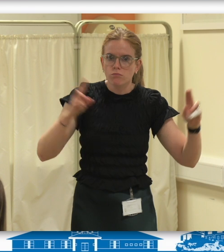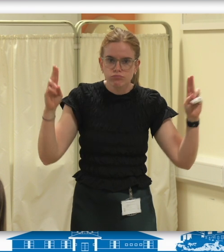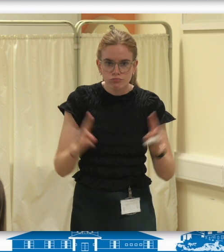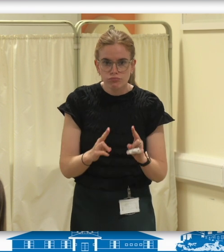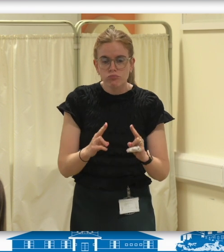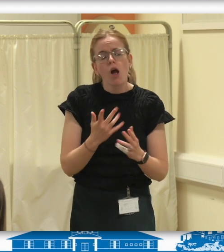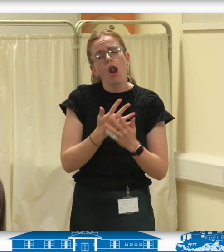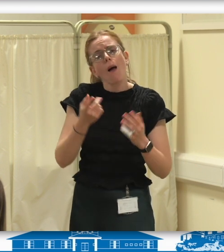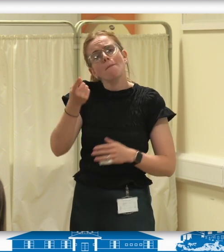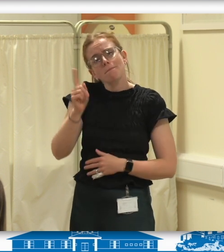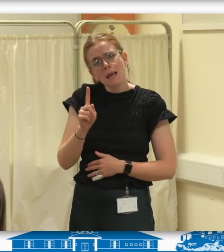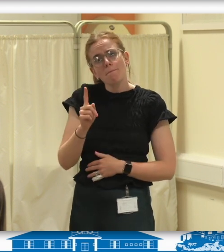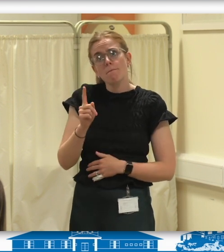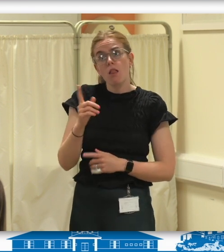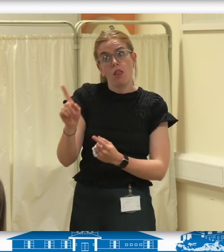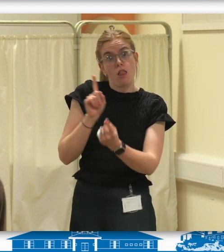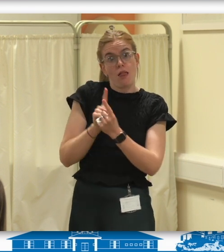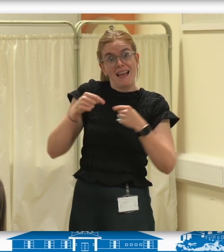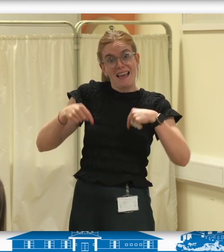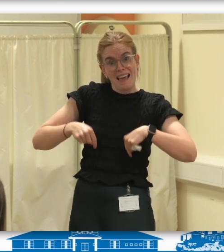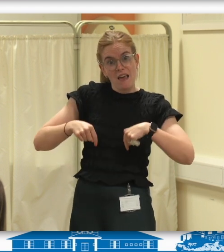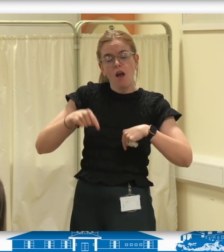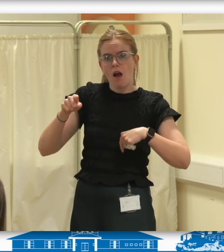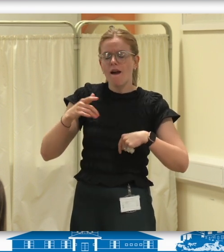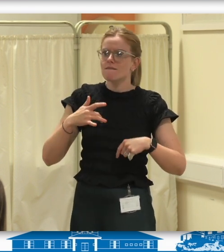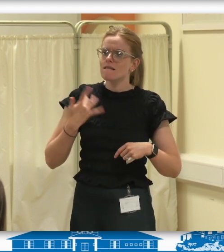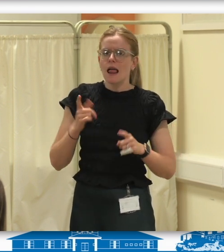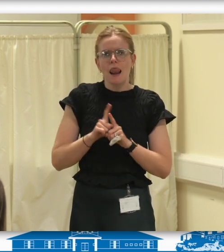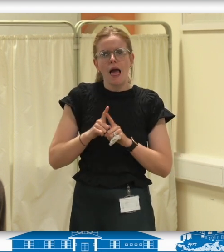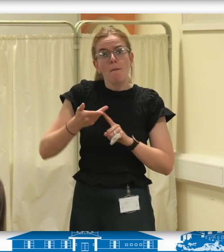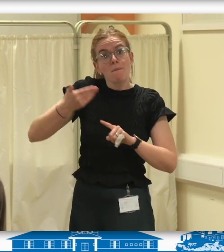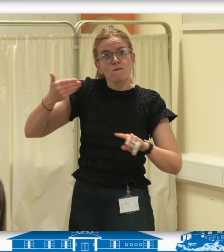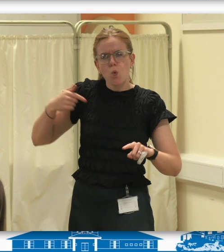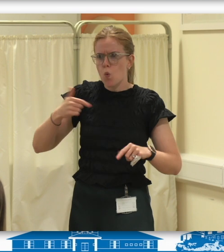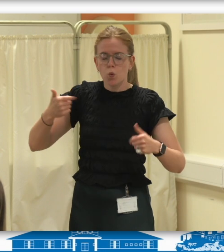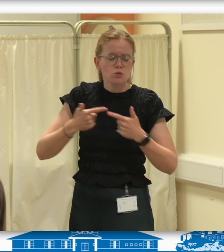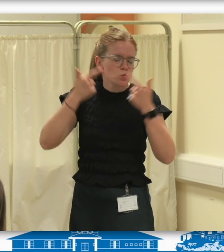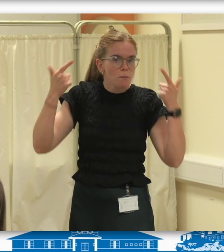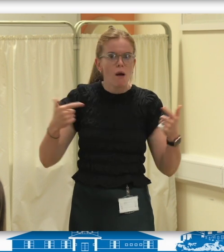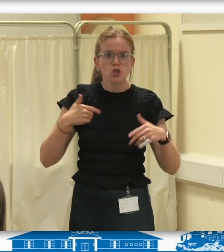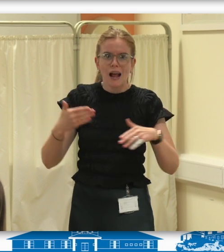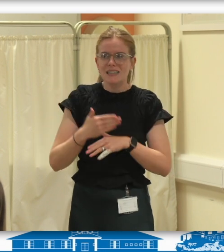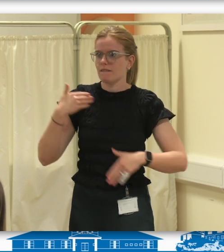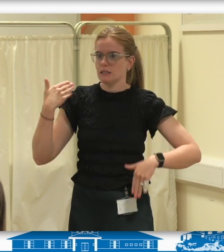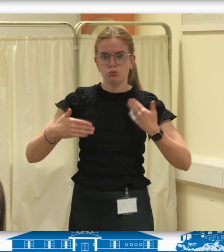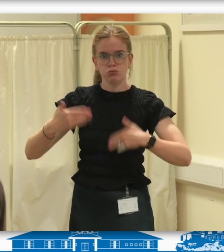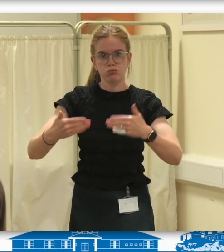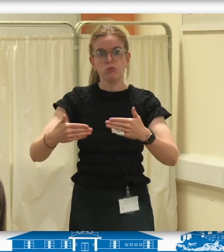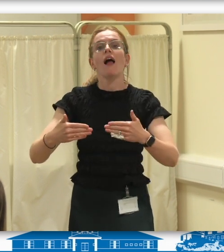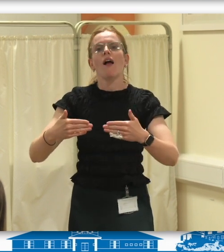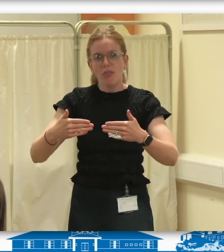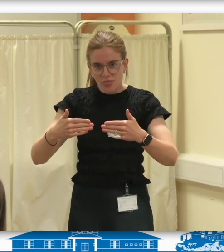very reasonable reasons in a boom and bust pattern where they are doing too much activity, followed by the